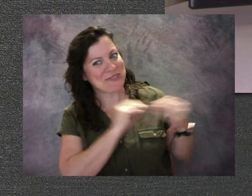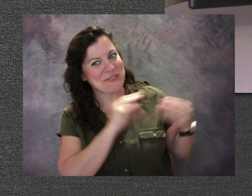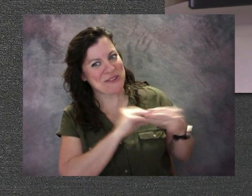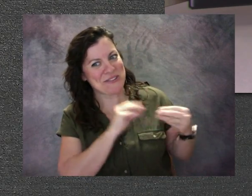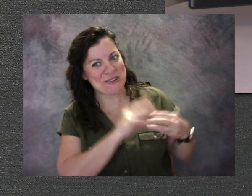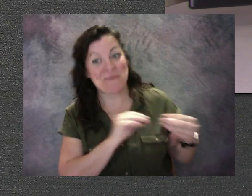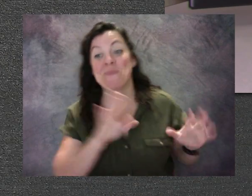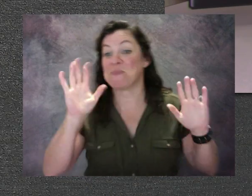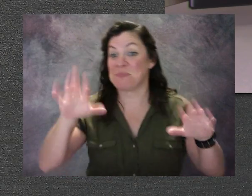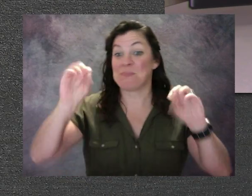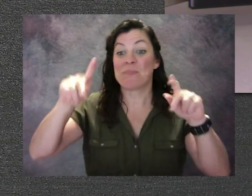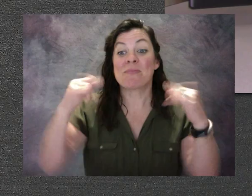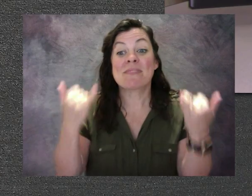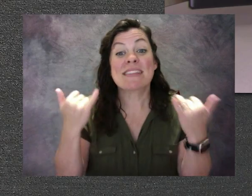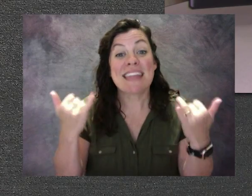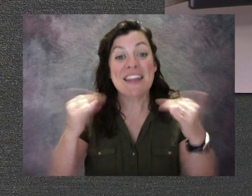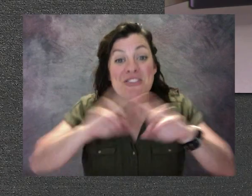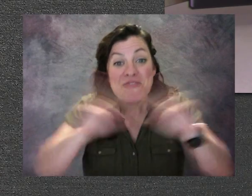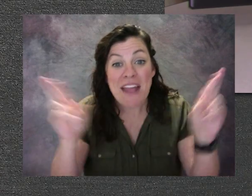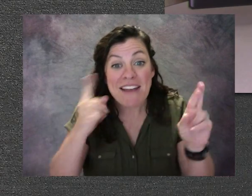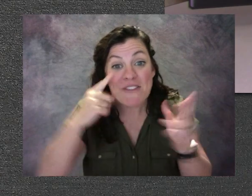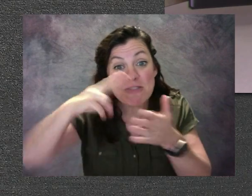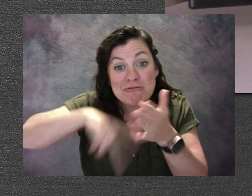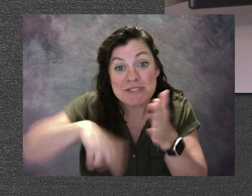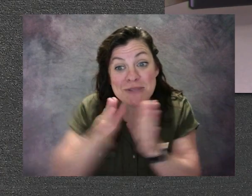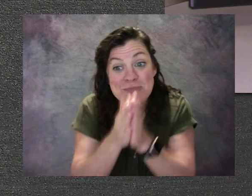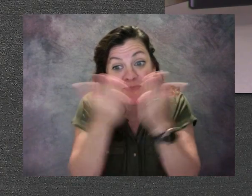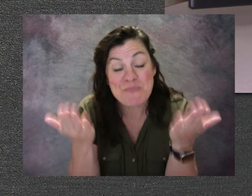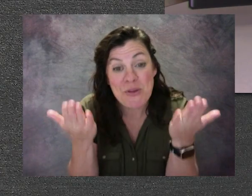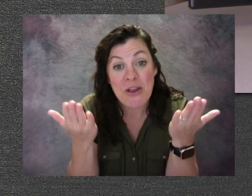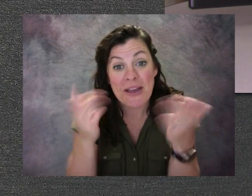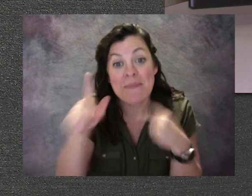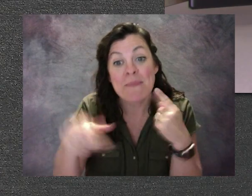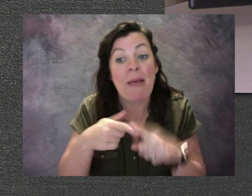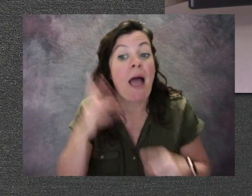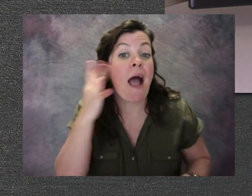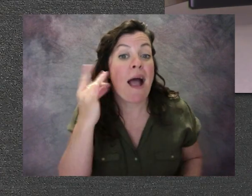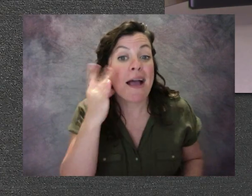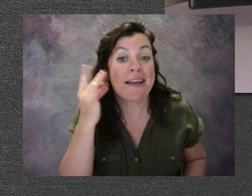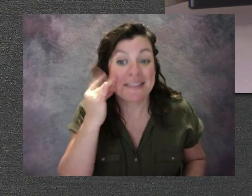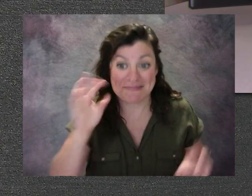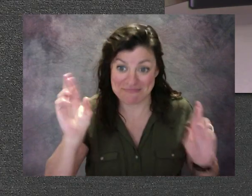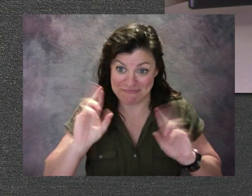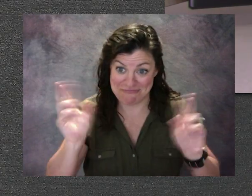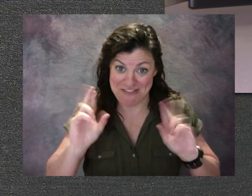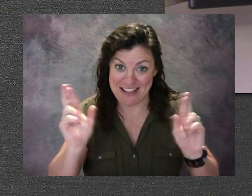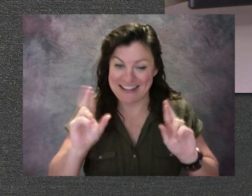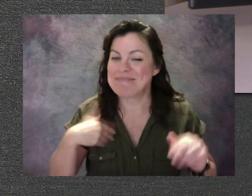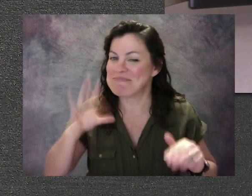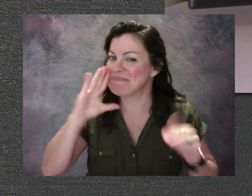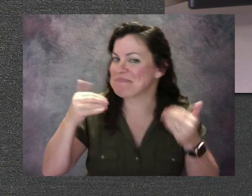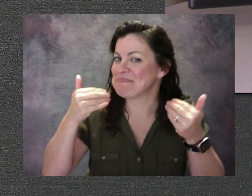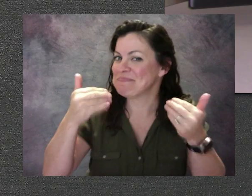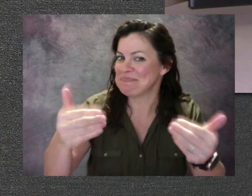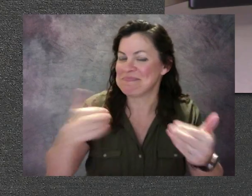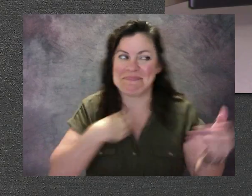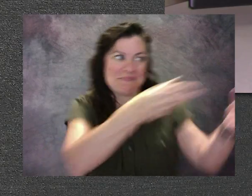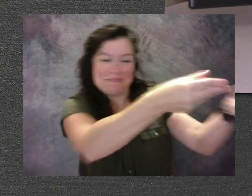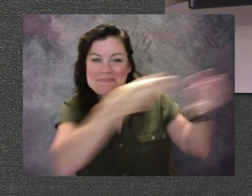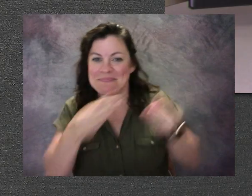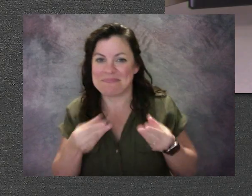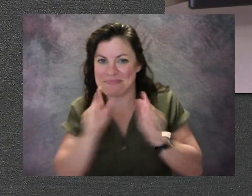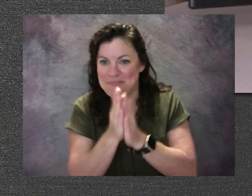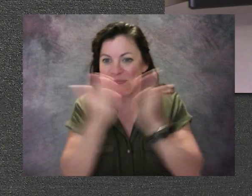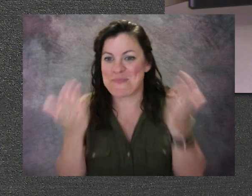hear a story about a cat? Yeah, we're going to hear a story about a cat and a very famous artist named